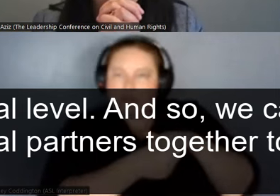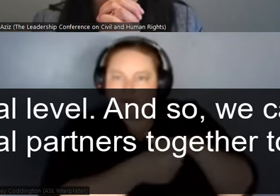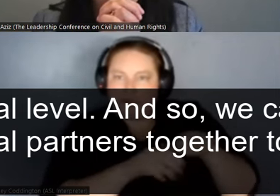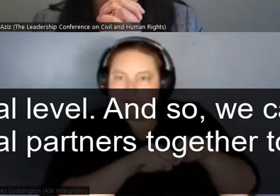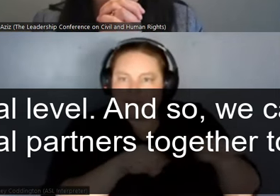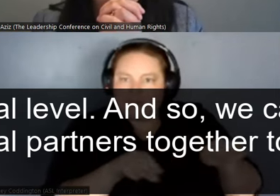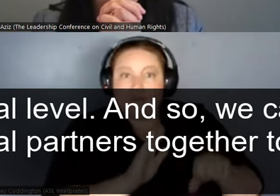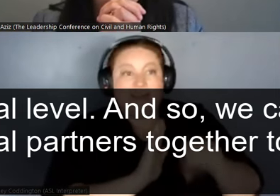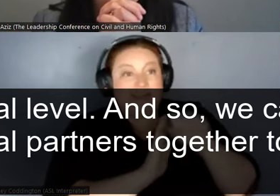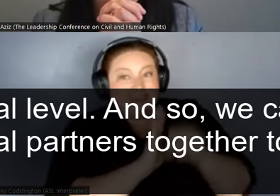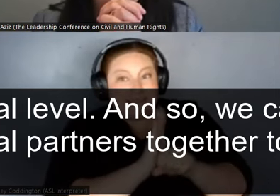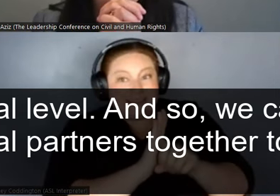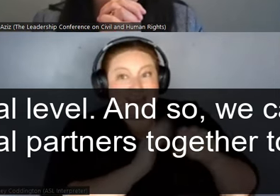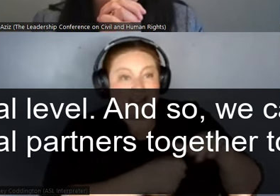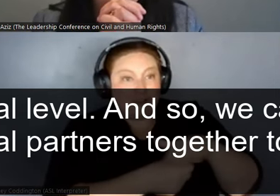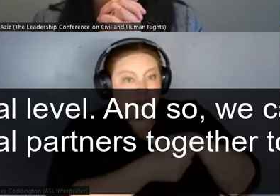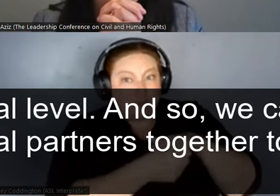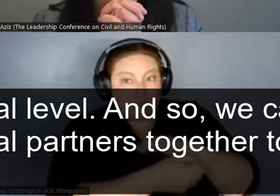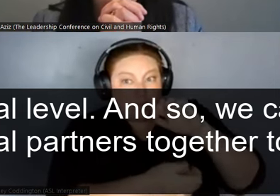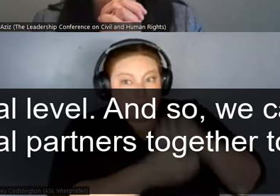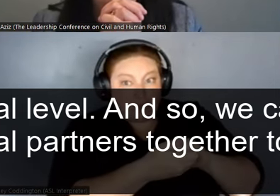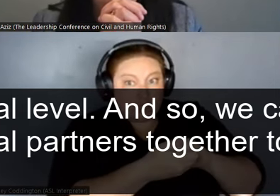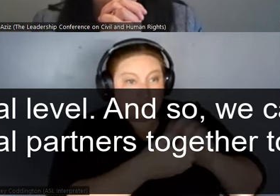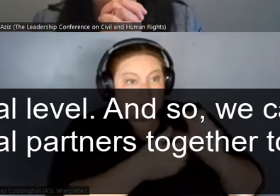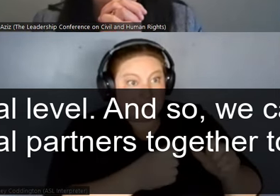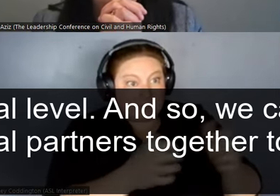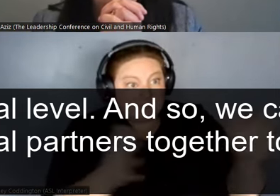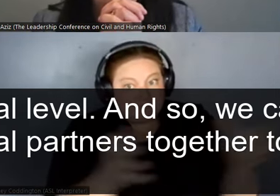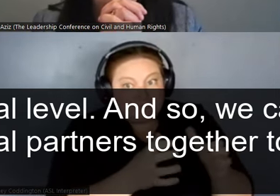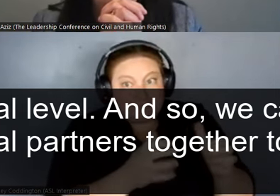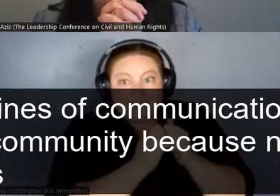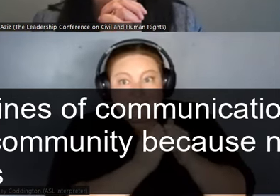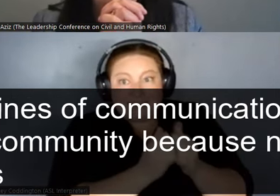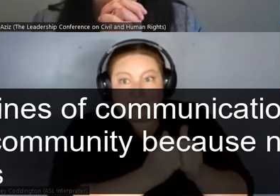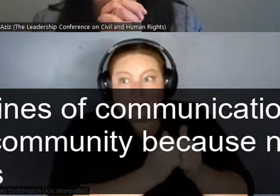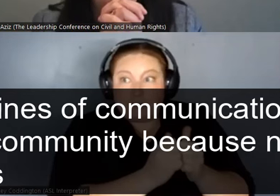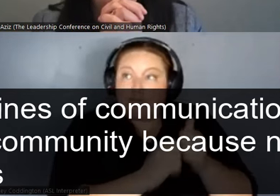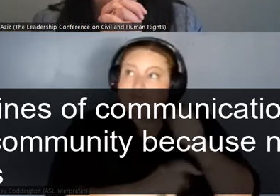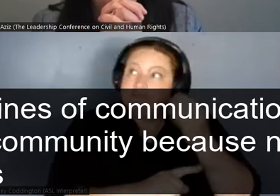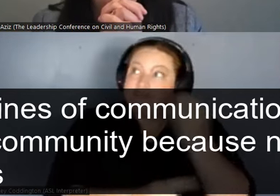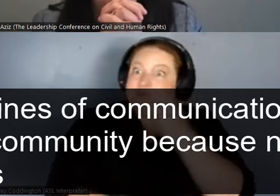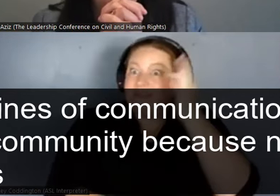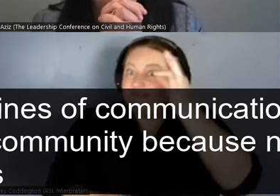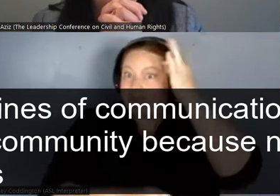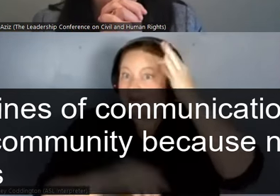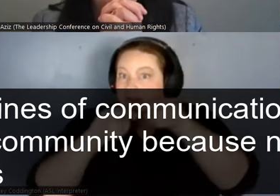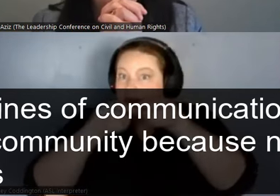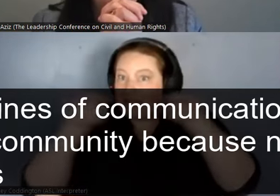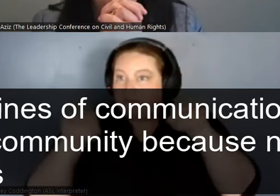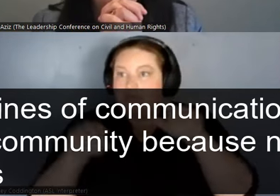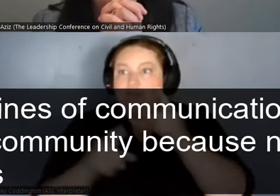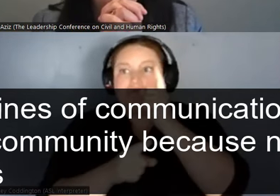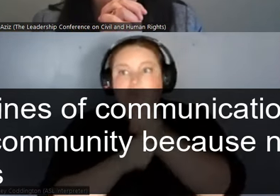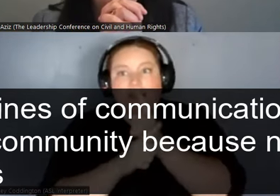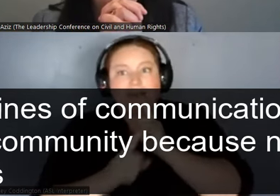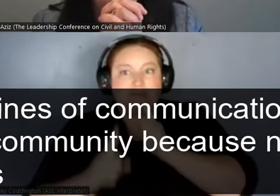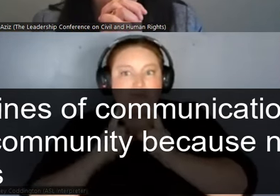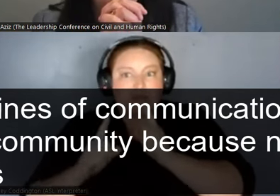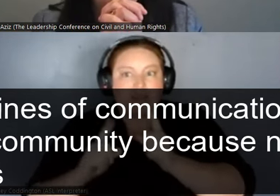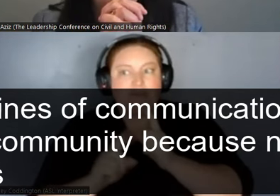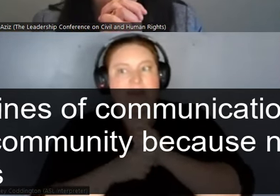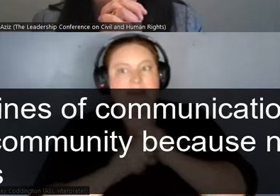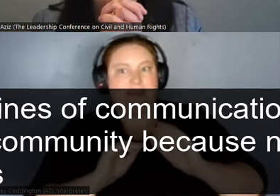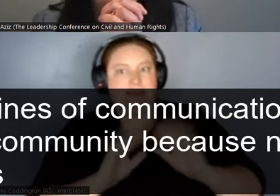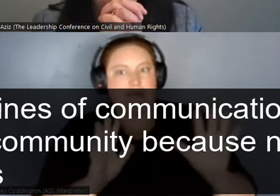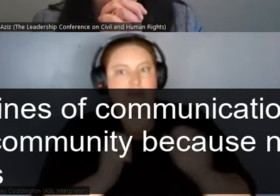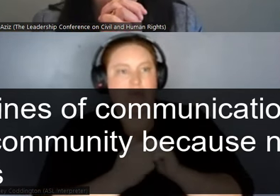state and local partners together to make sure that the appropriate lines of communication are made clear to the